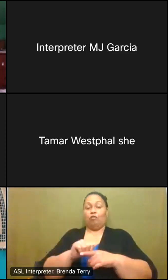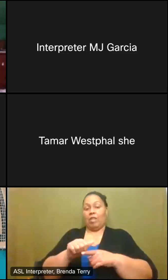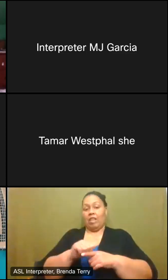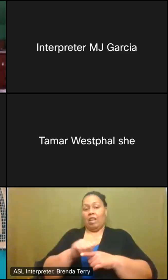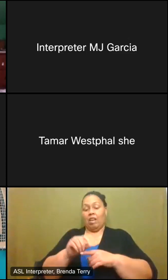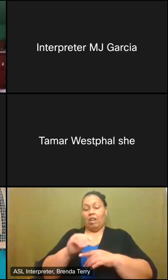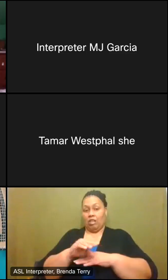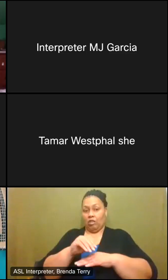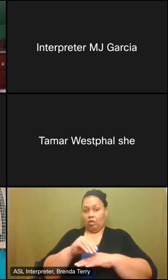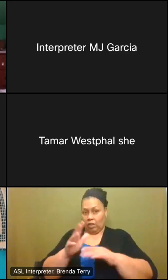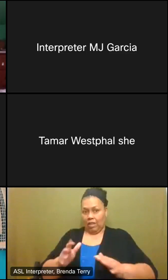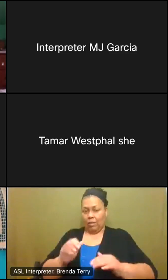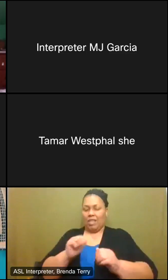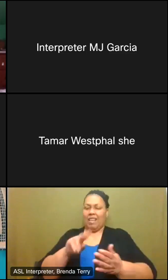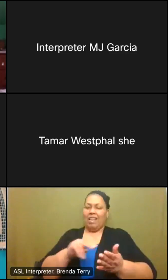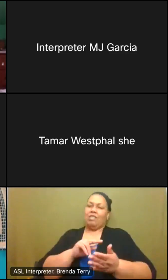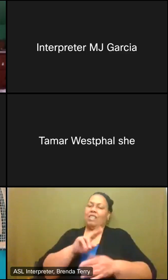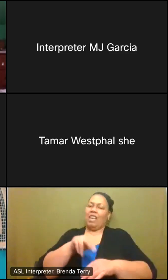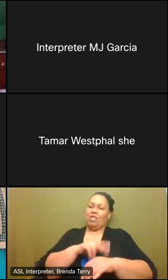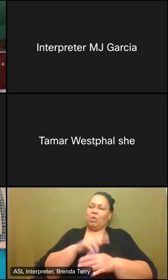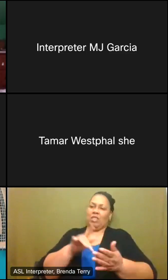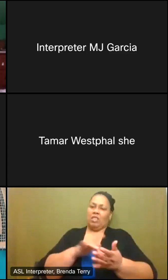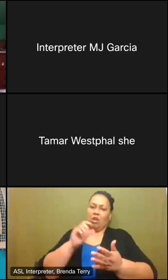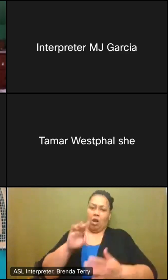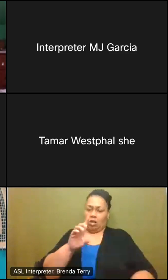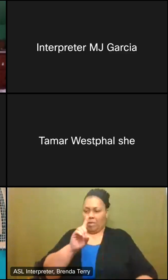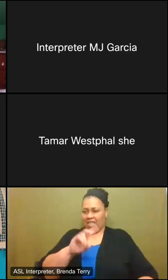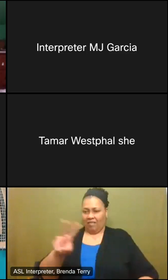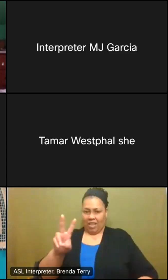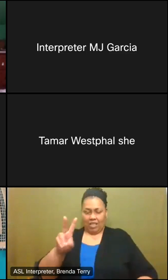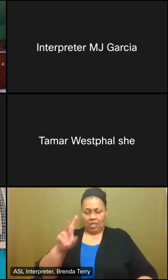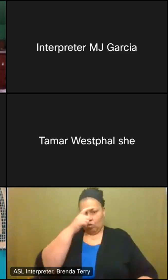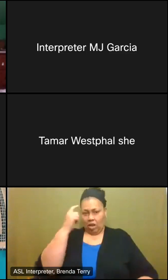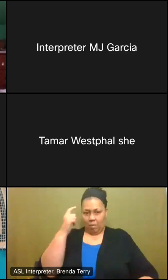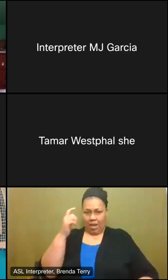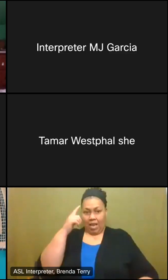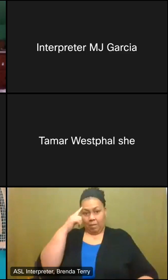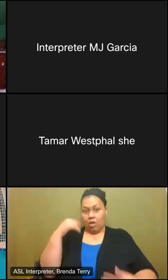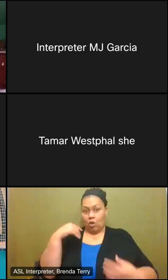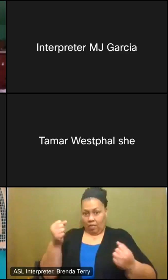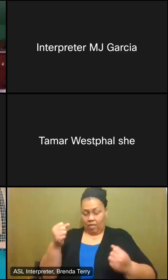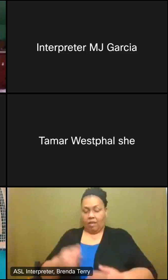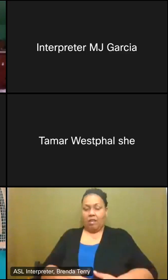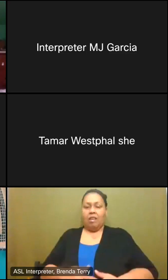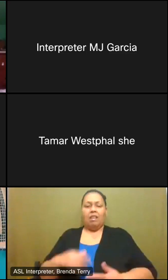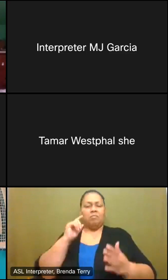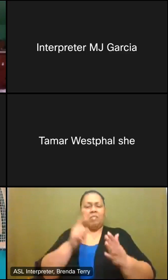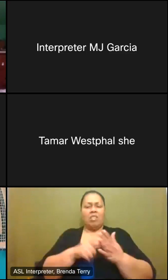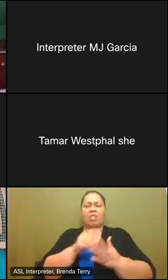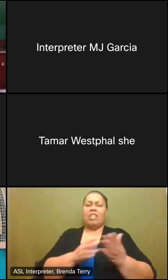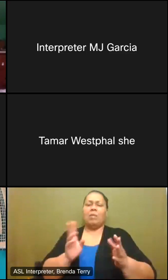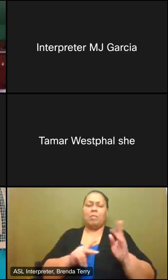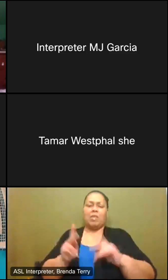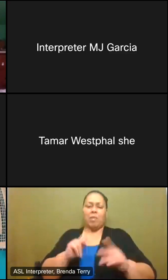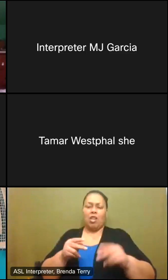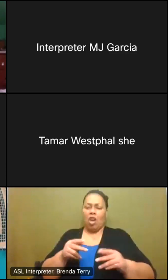National Center on Domestic Violence, Trauma, and Mental Health. And I notice that folks are still adding